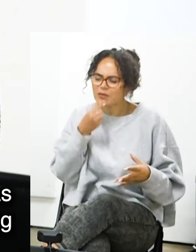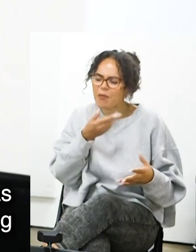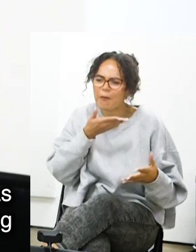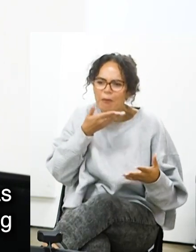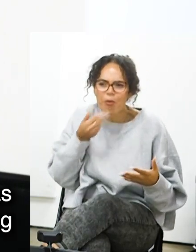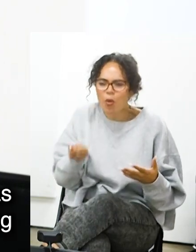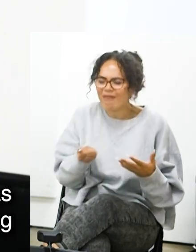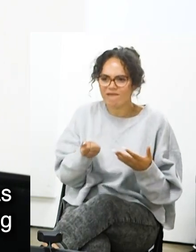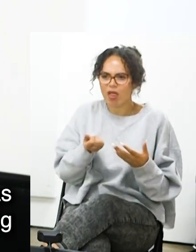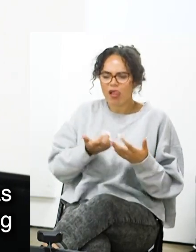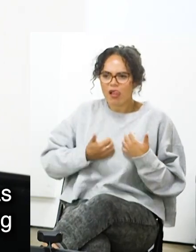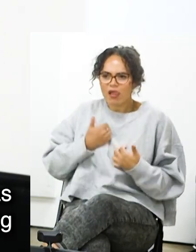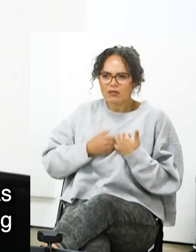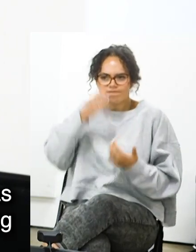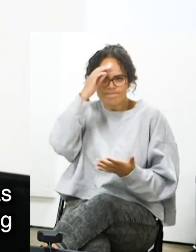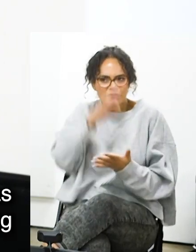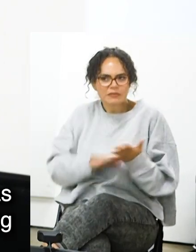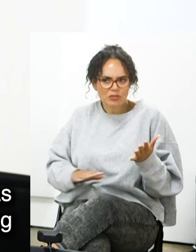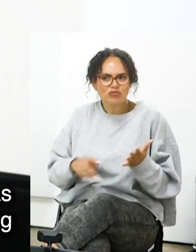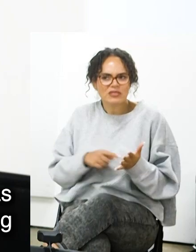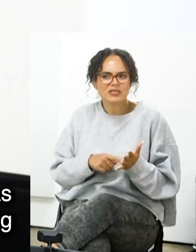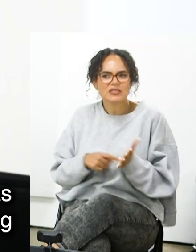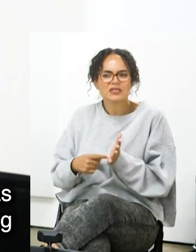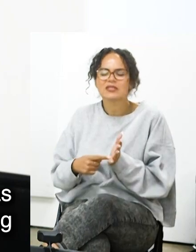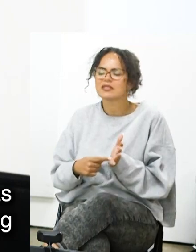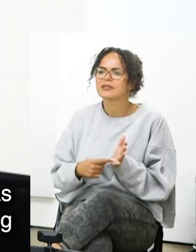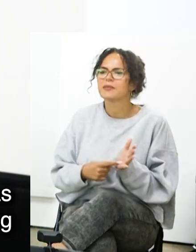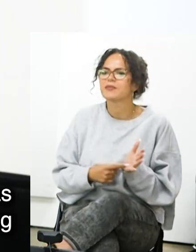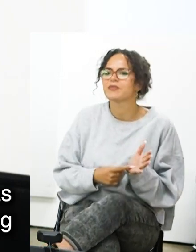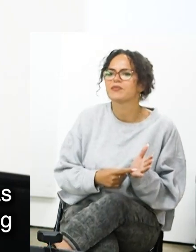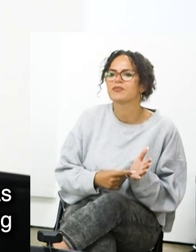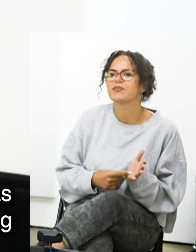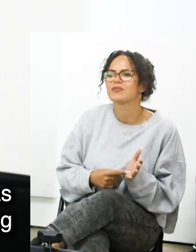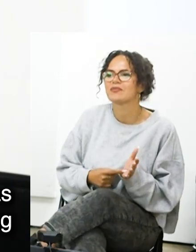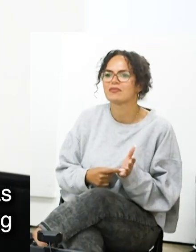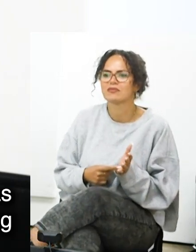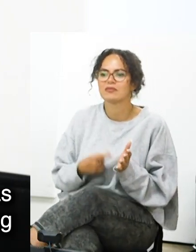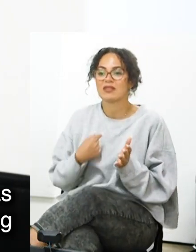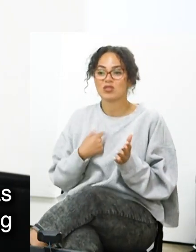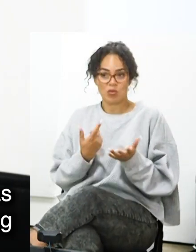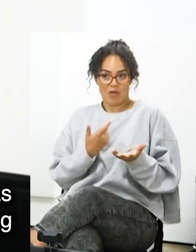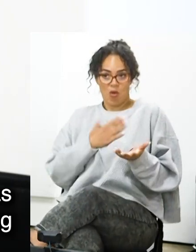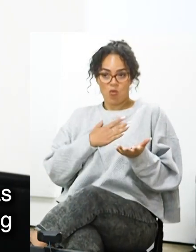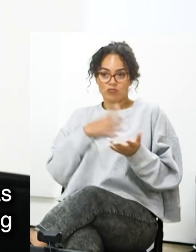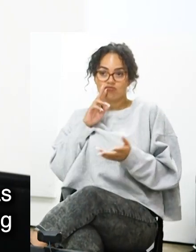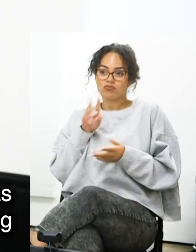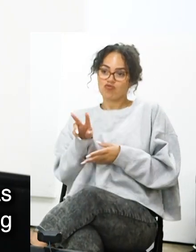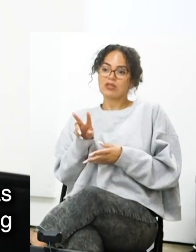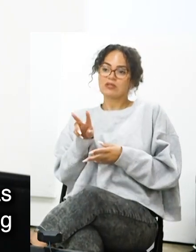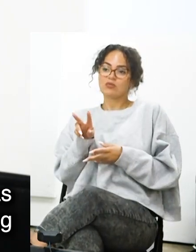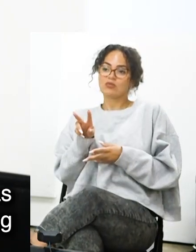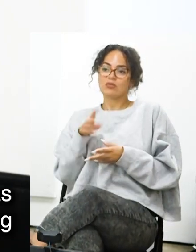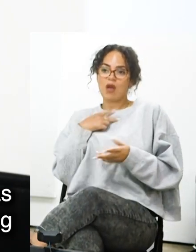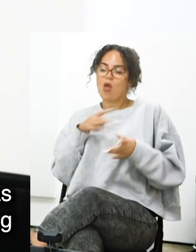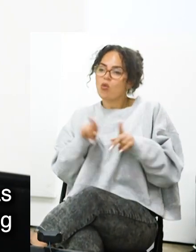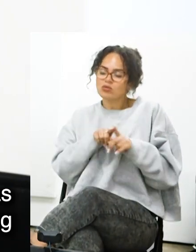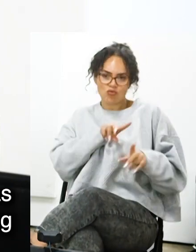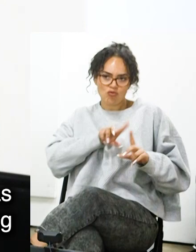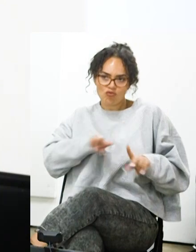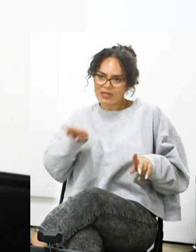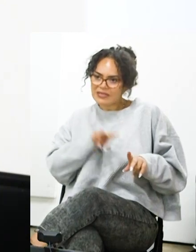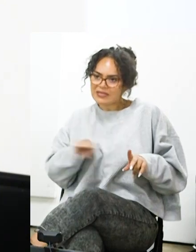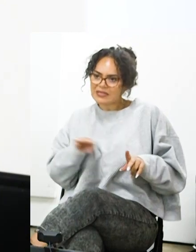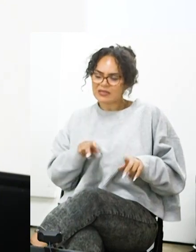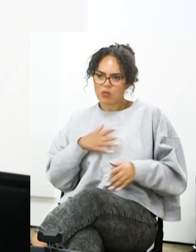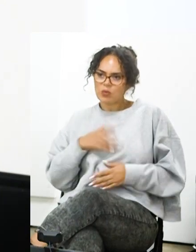enjoyable experience, want to read and watch as well. So yeah, I'm working on another